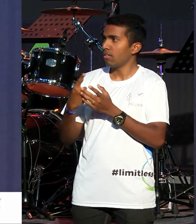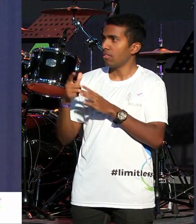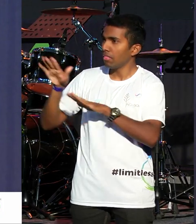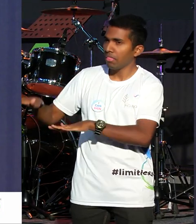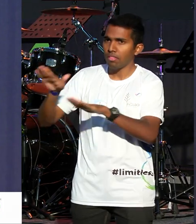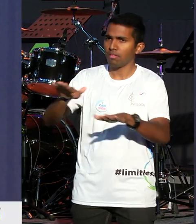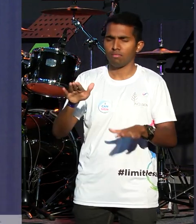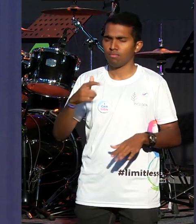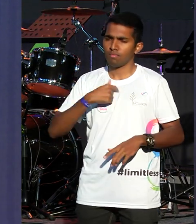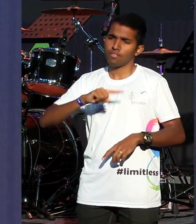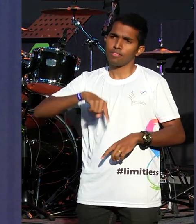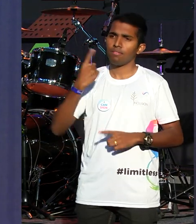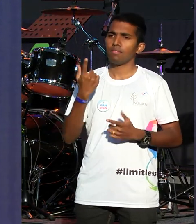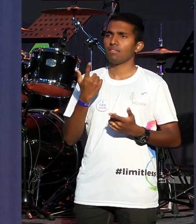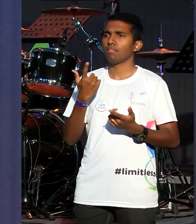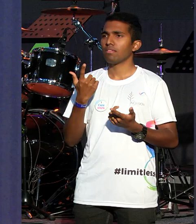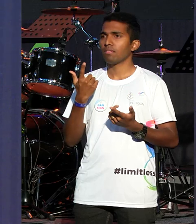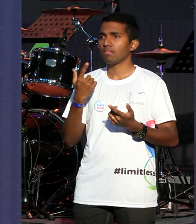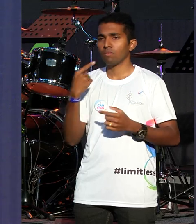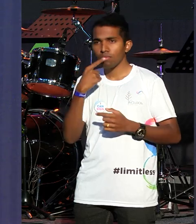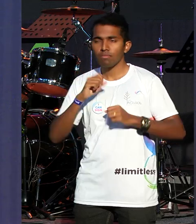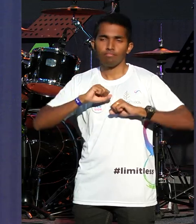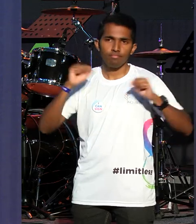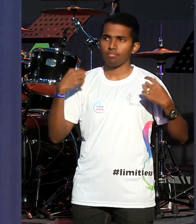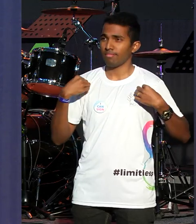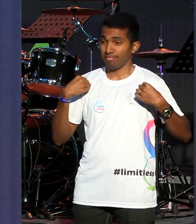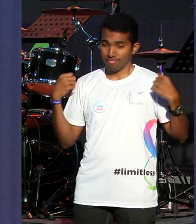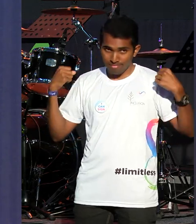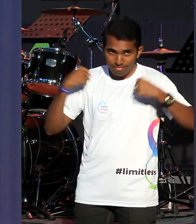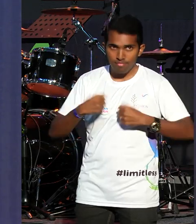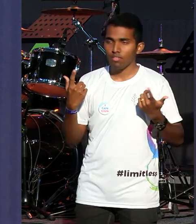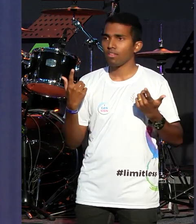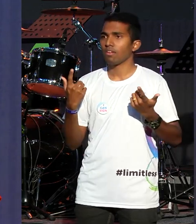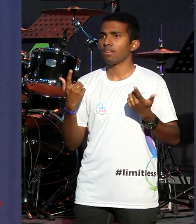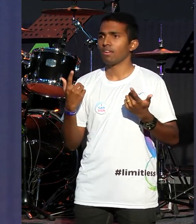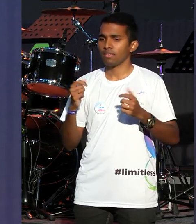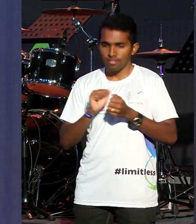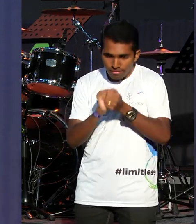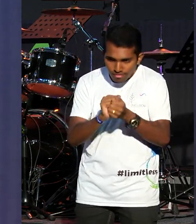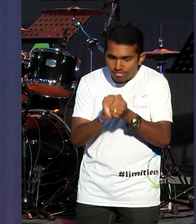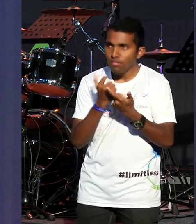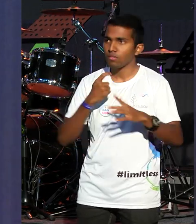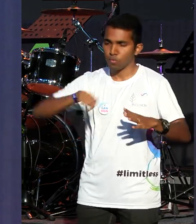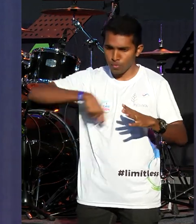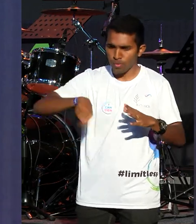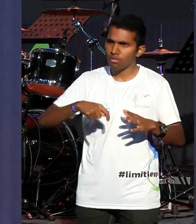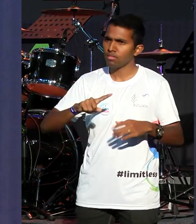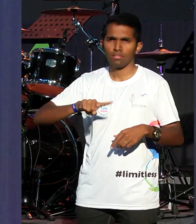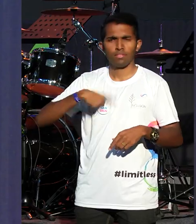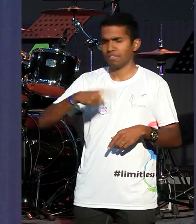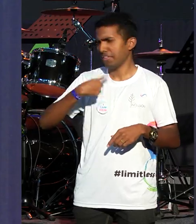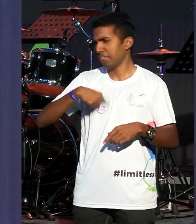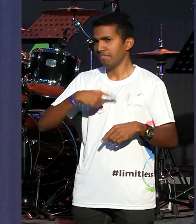activities like a normal person. I wear my dress, I wash my clothes, I cook myself, I feed my